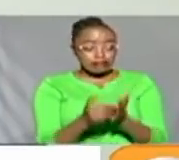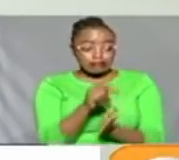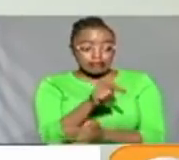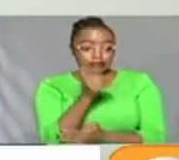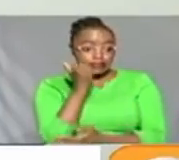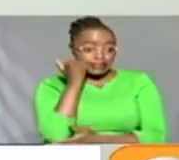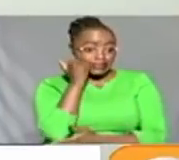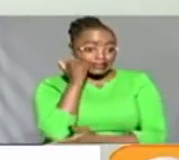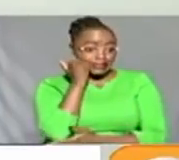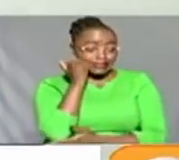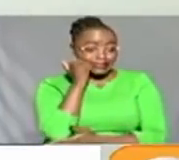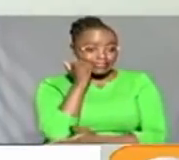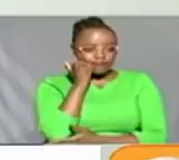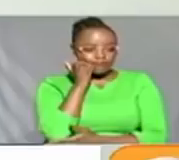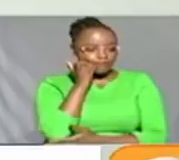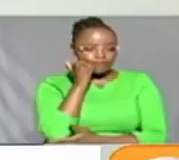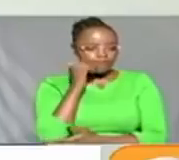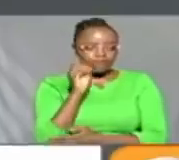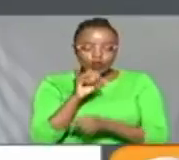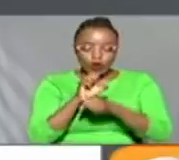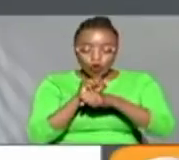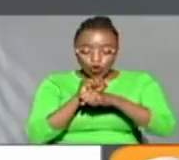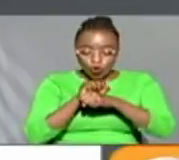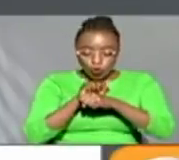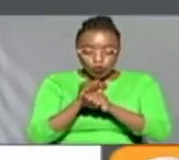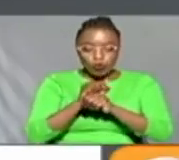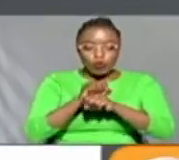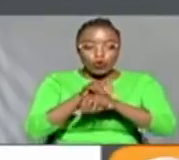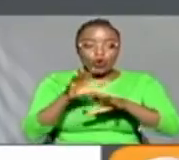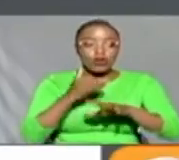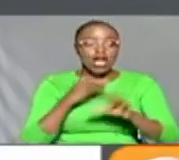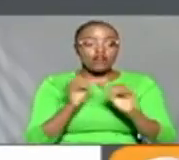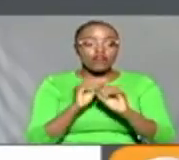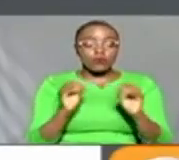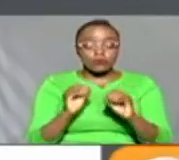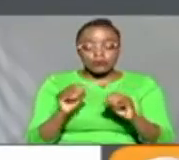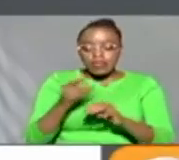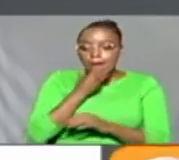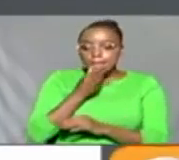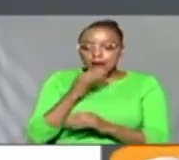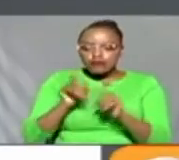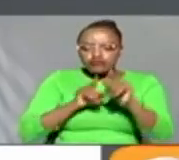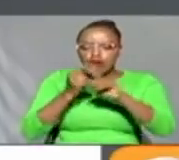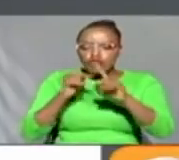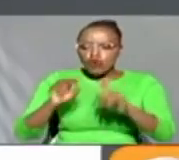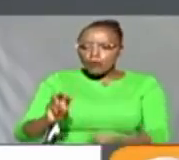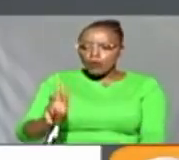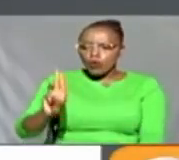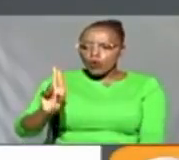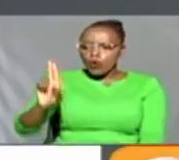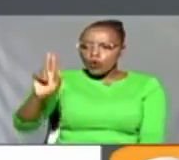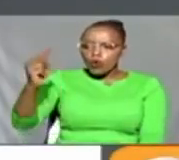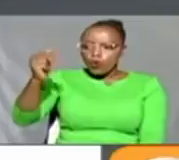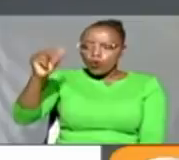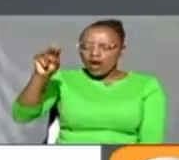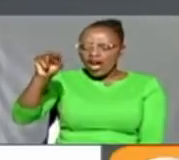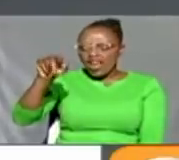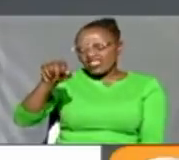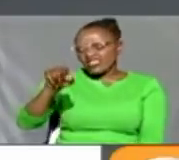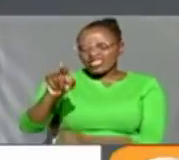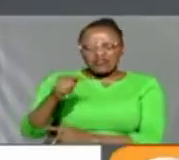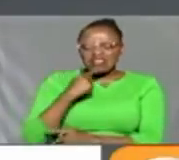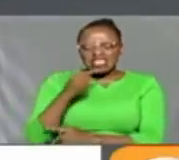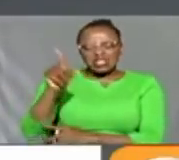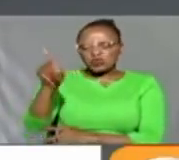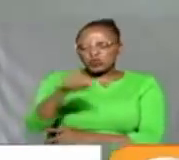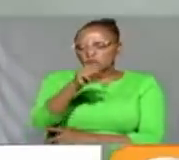has the coronavirus. Reports that the Chinese national had traveled from Wuhan, China, dismissed by the chief engineer at the